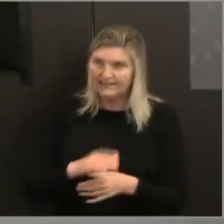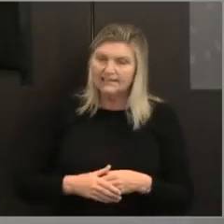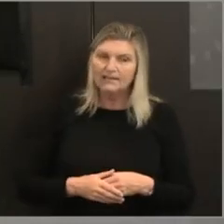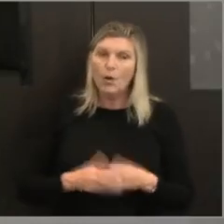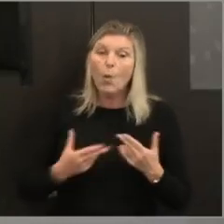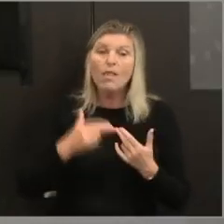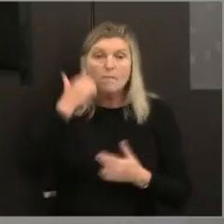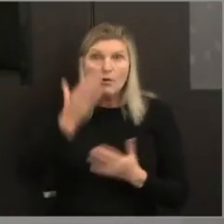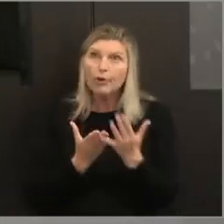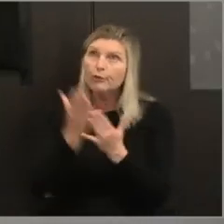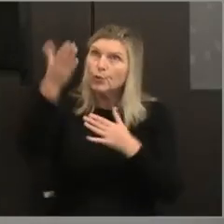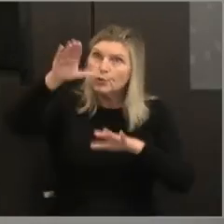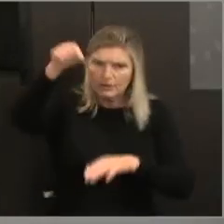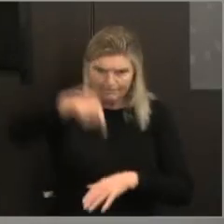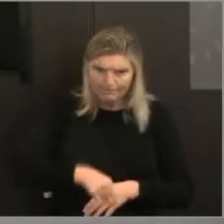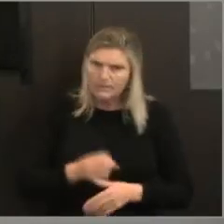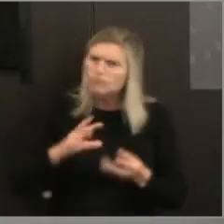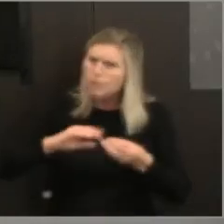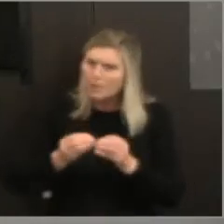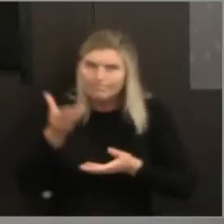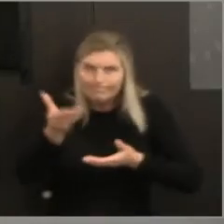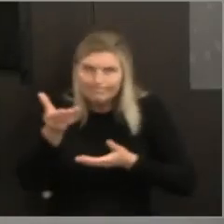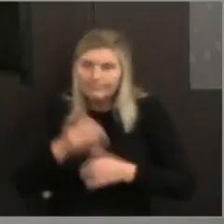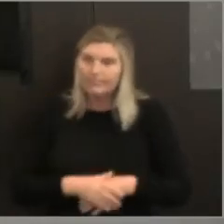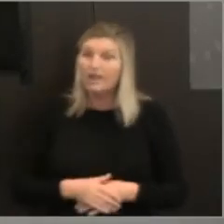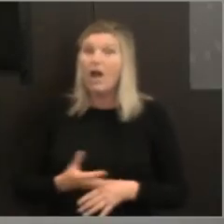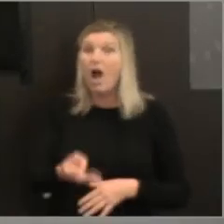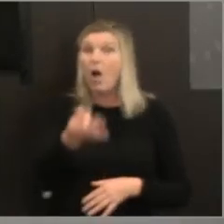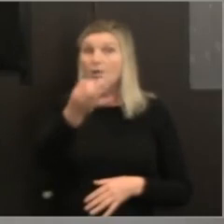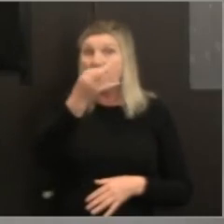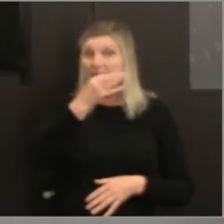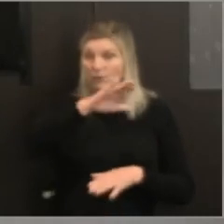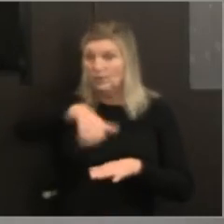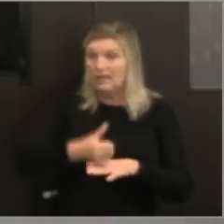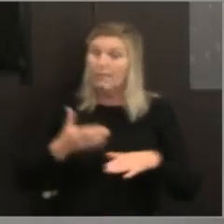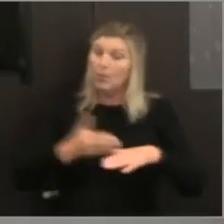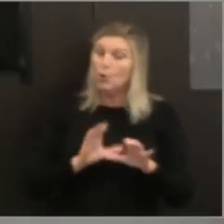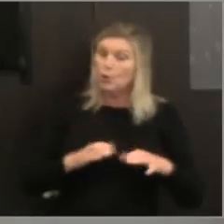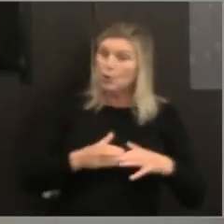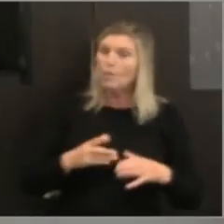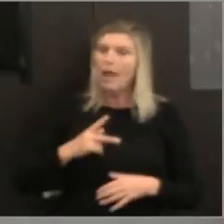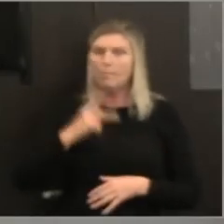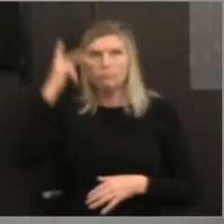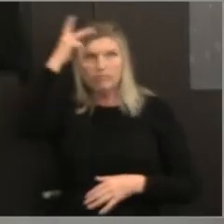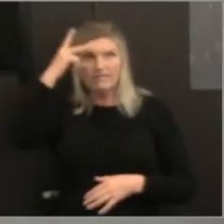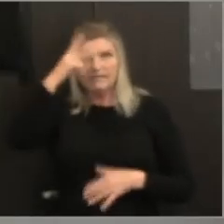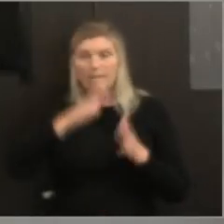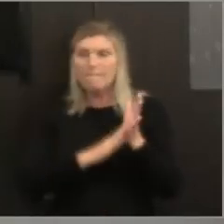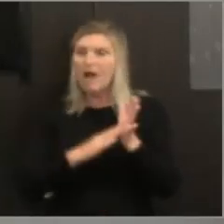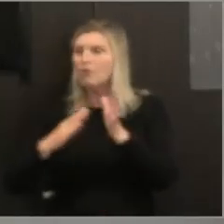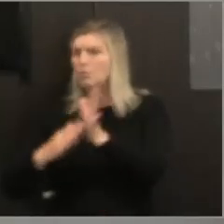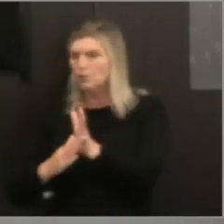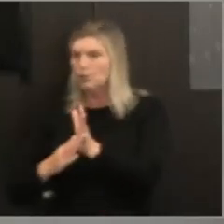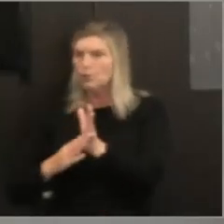around the country. I was asked to convene the working group, and Professor Margaret Mutu was appointed its